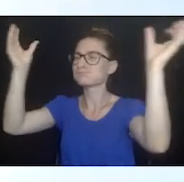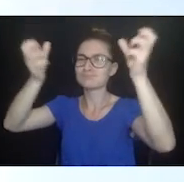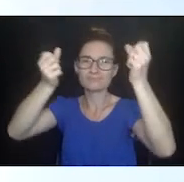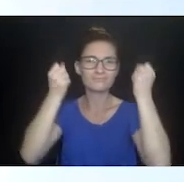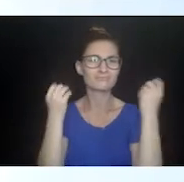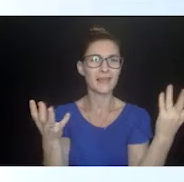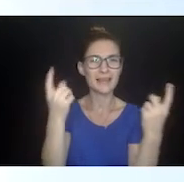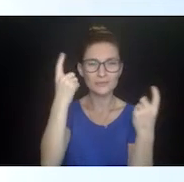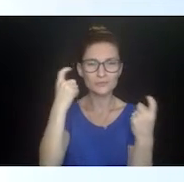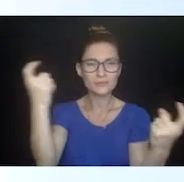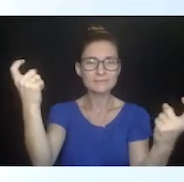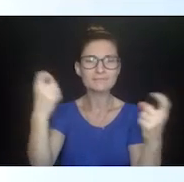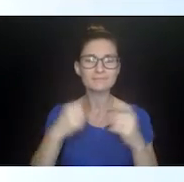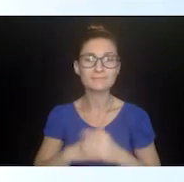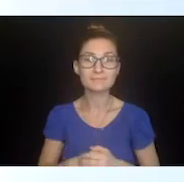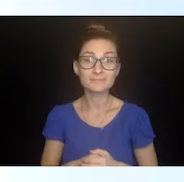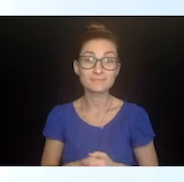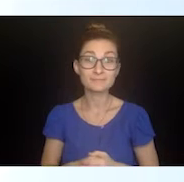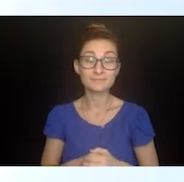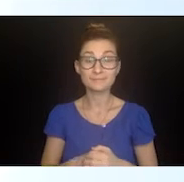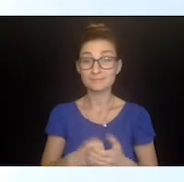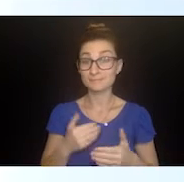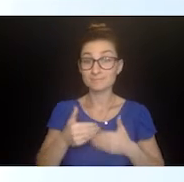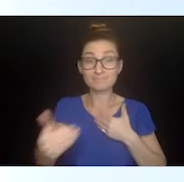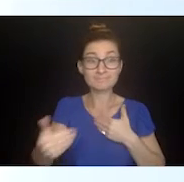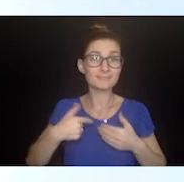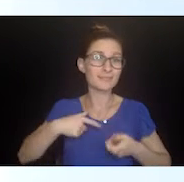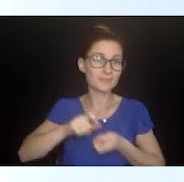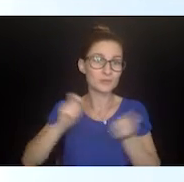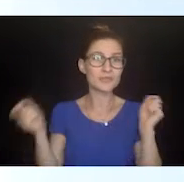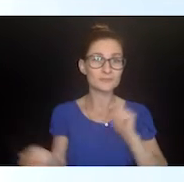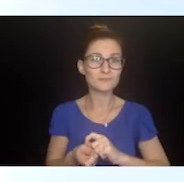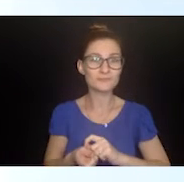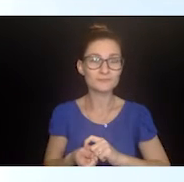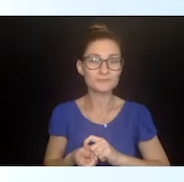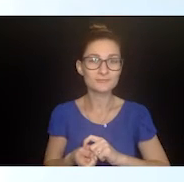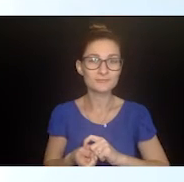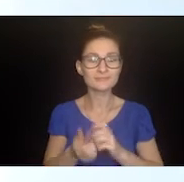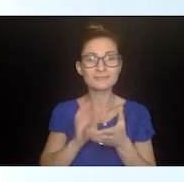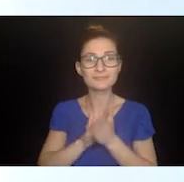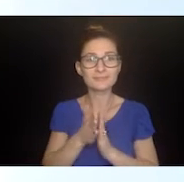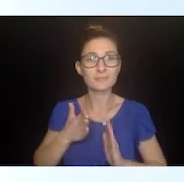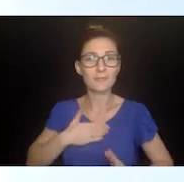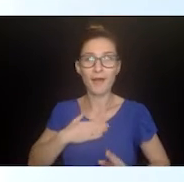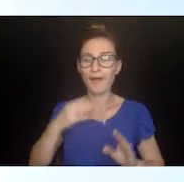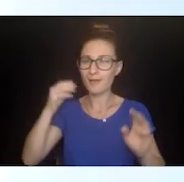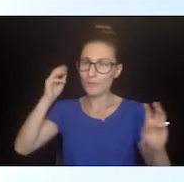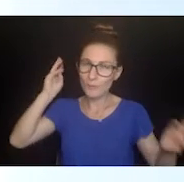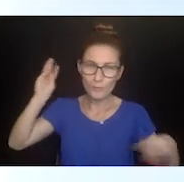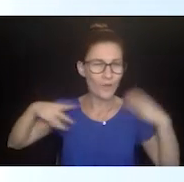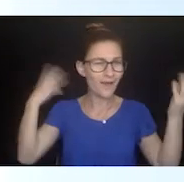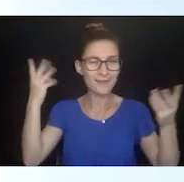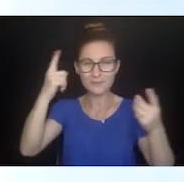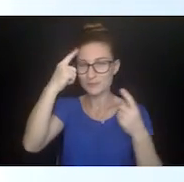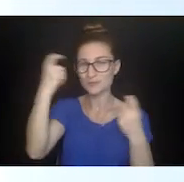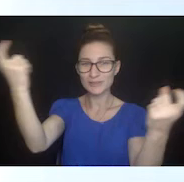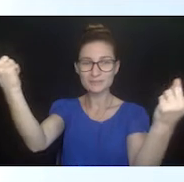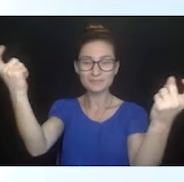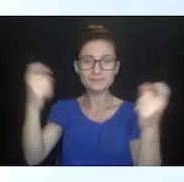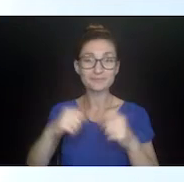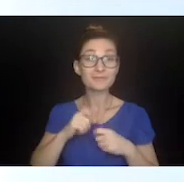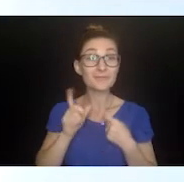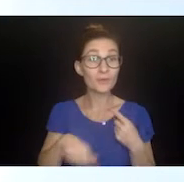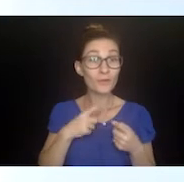And then I changed my dreams to these wildest dreams. And it's only when I reflected that